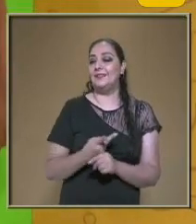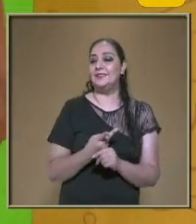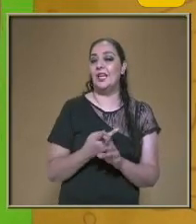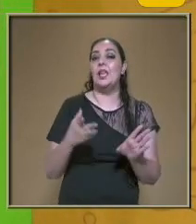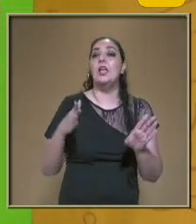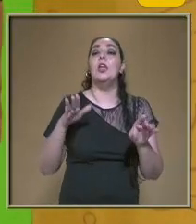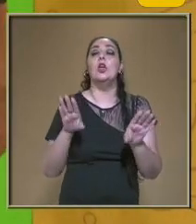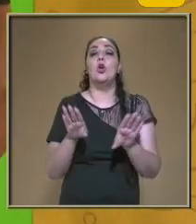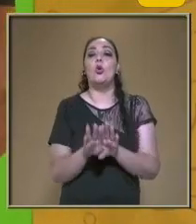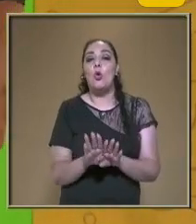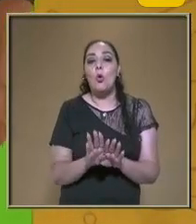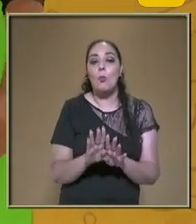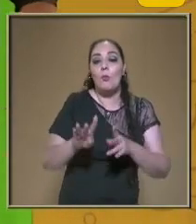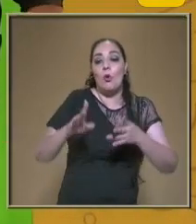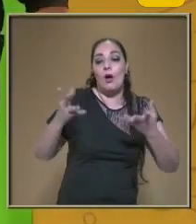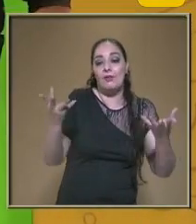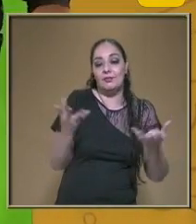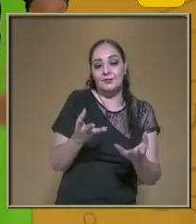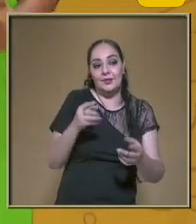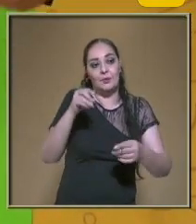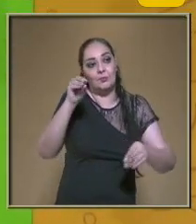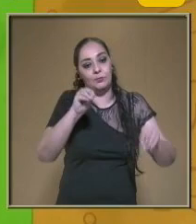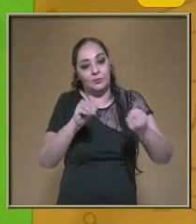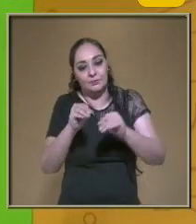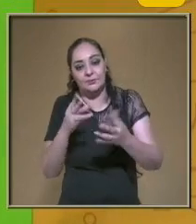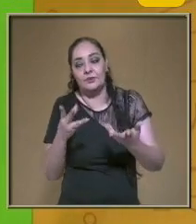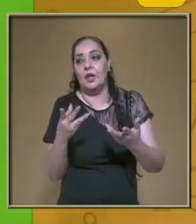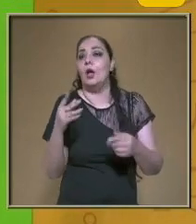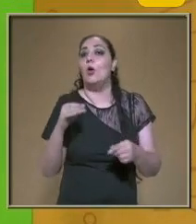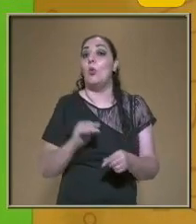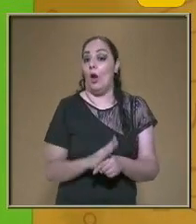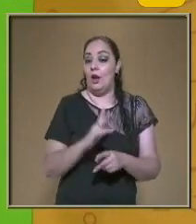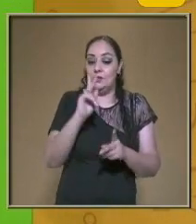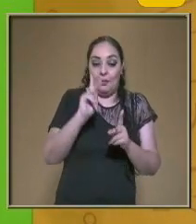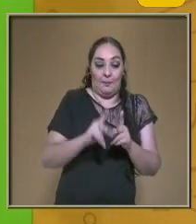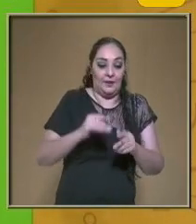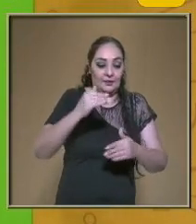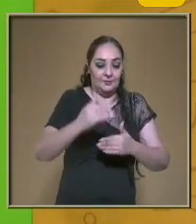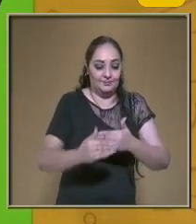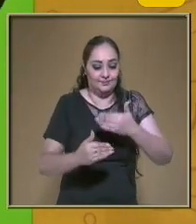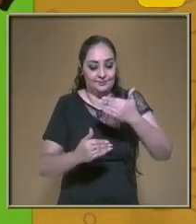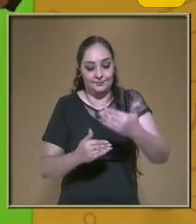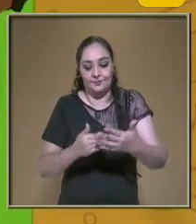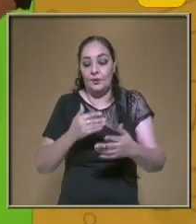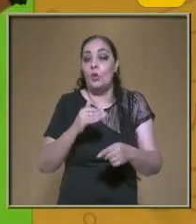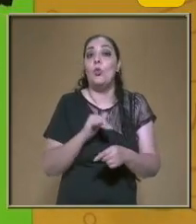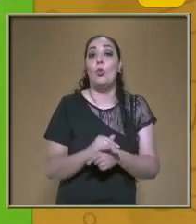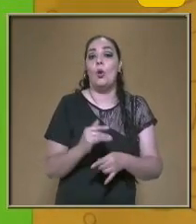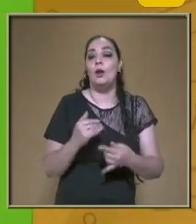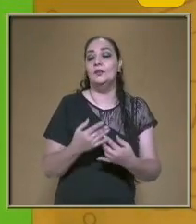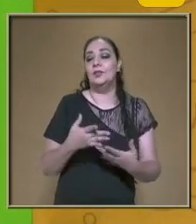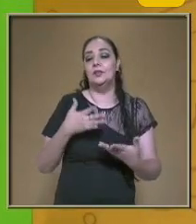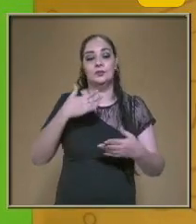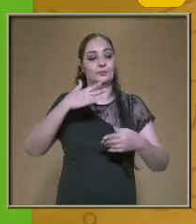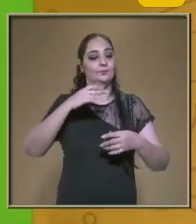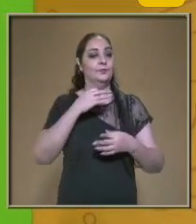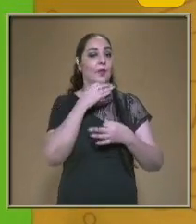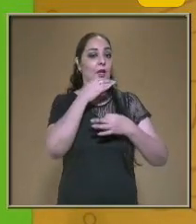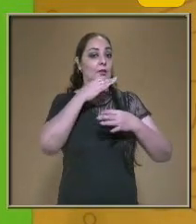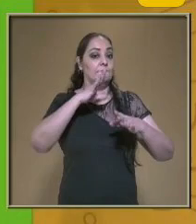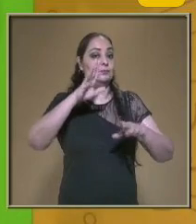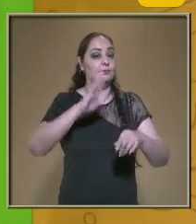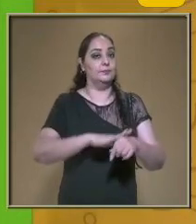are the indications, class, what is the process and what are the instructions to have